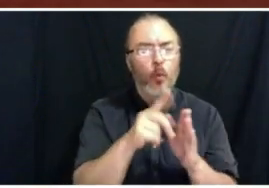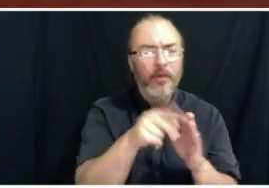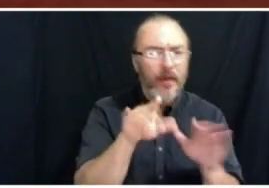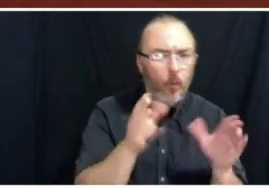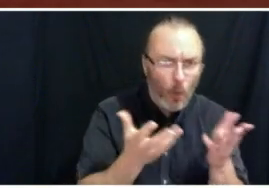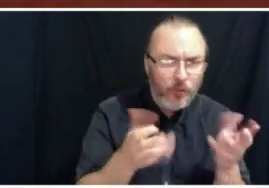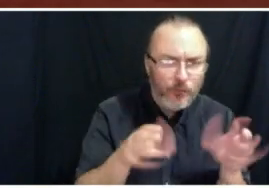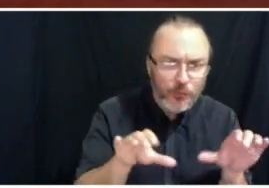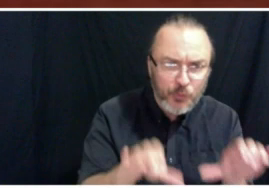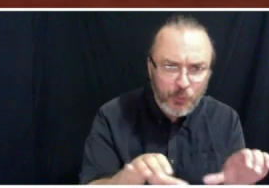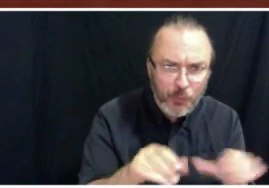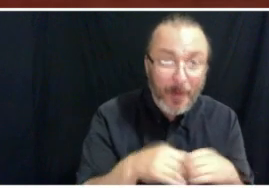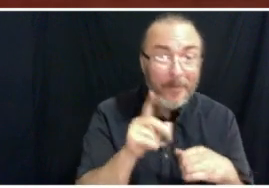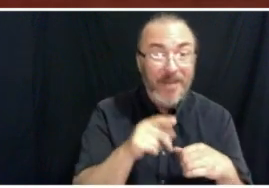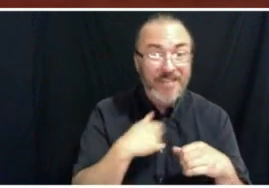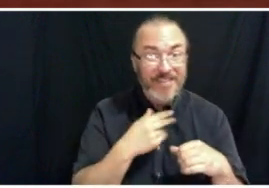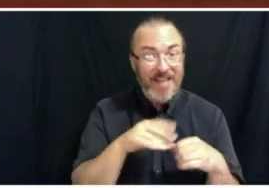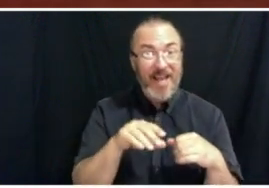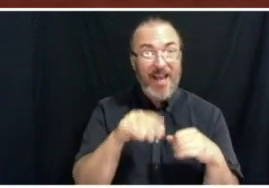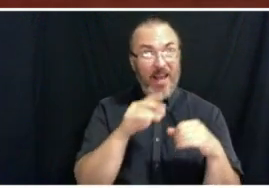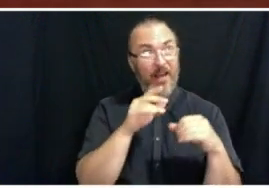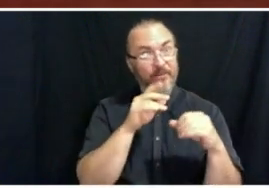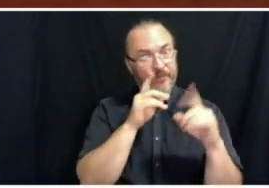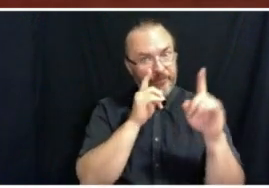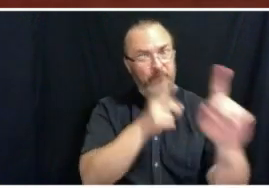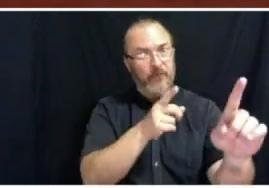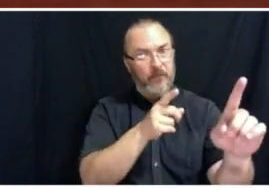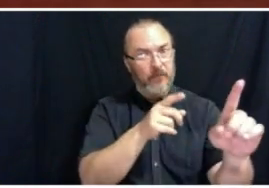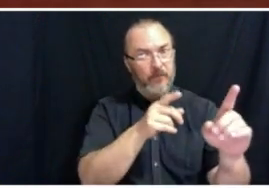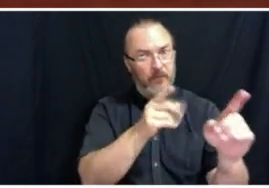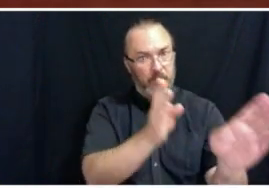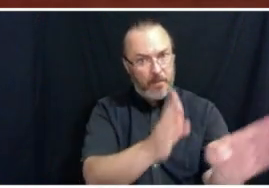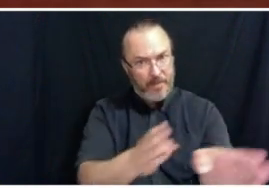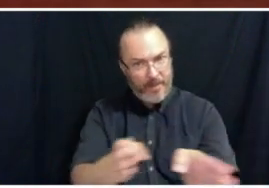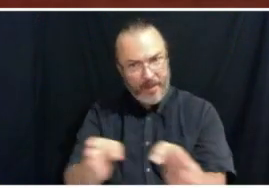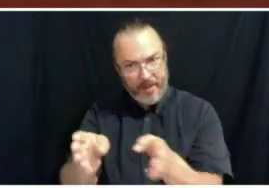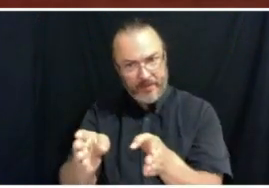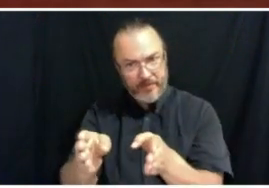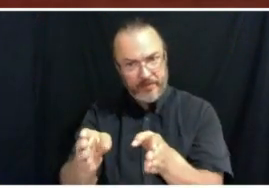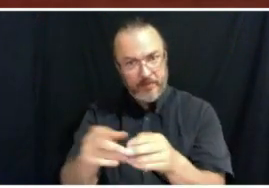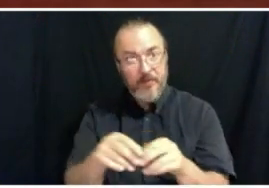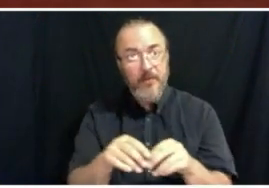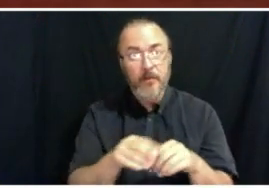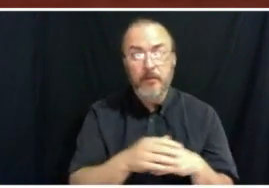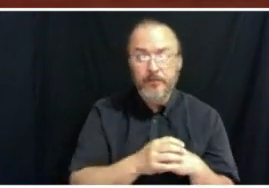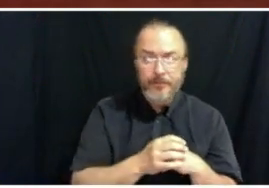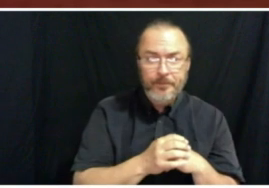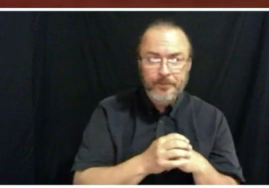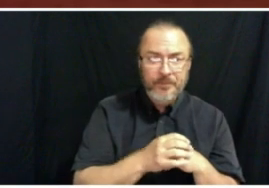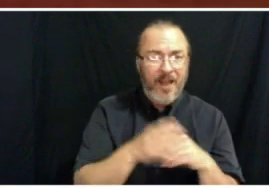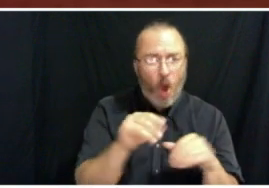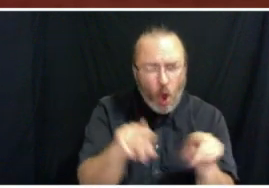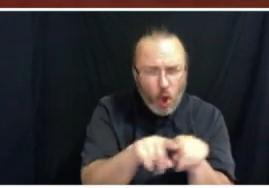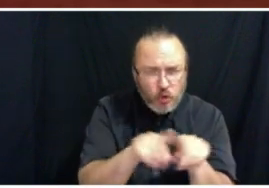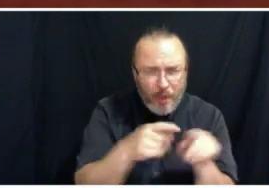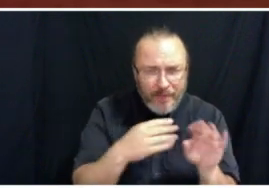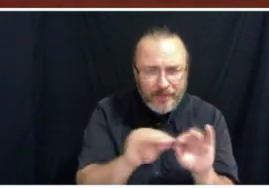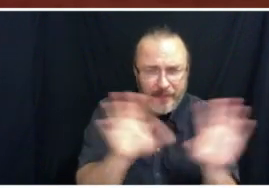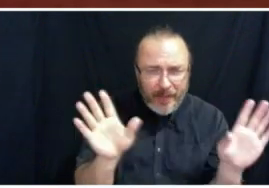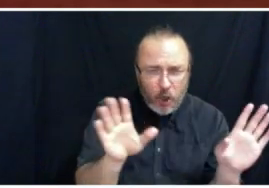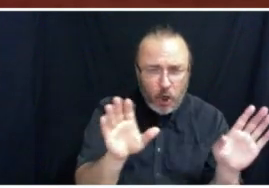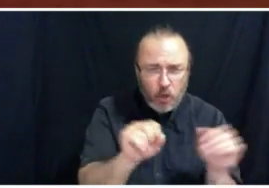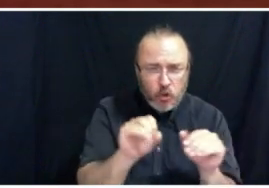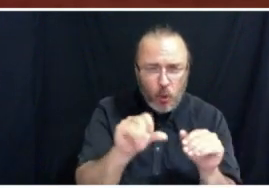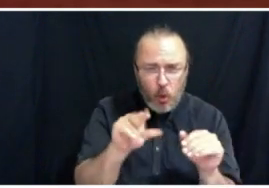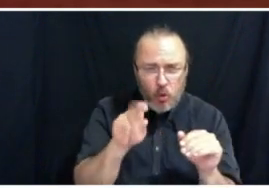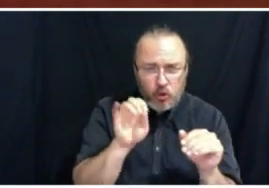some objectivized thinking, which helps carving out solutions. At the same time, they need to